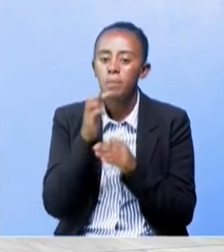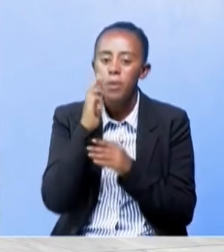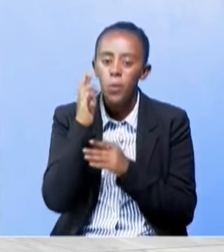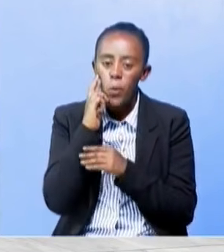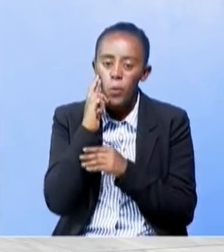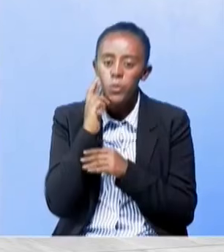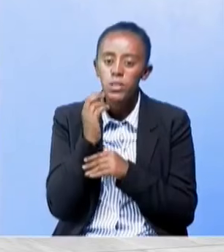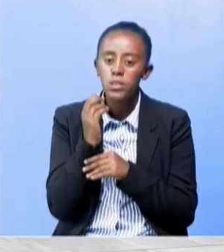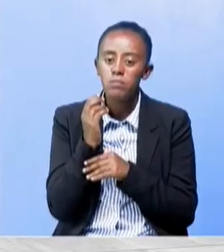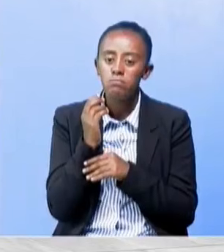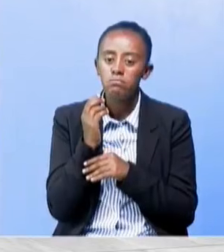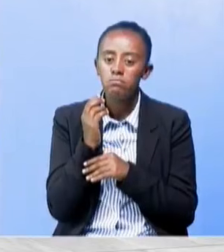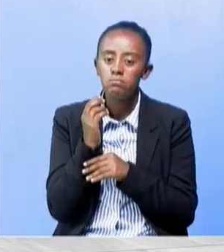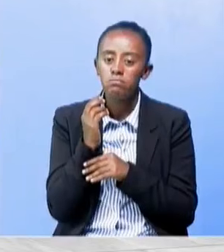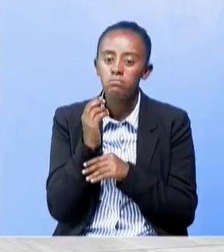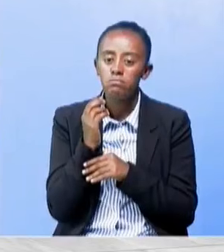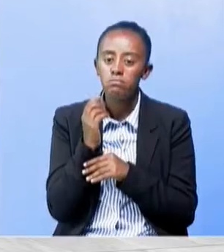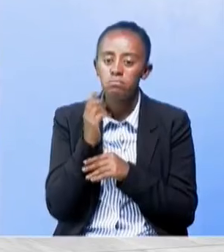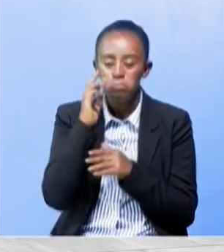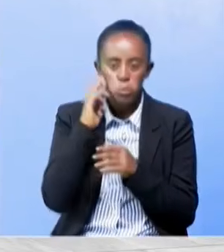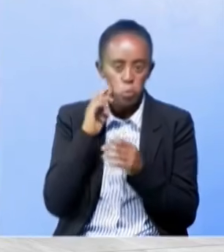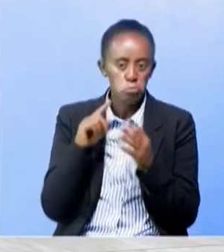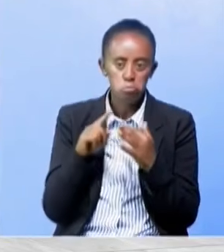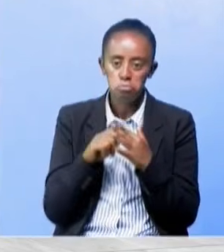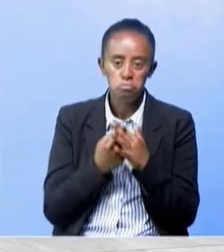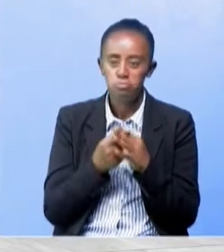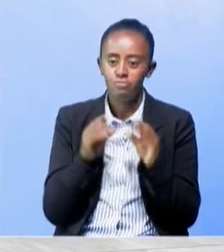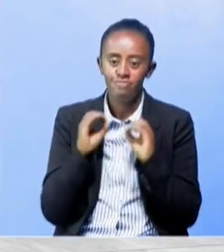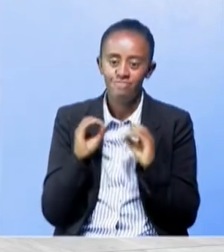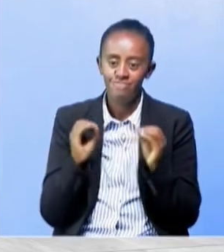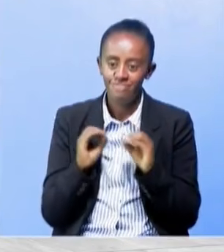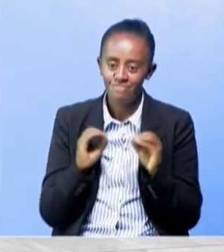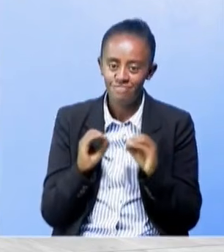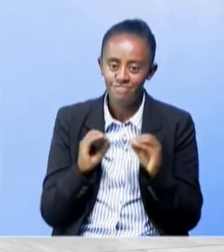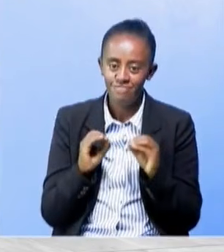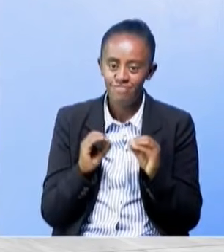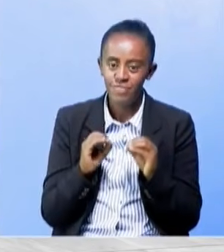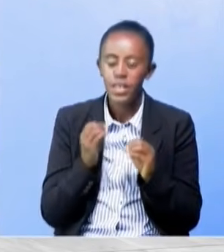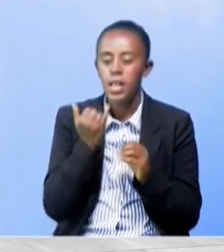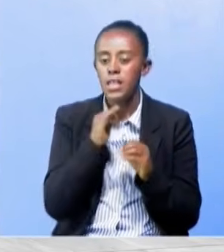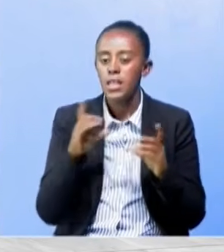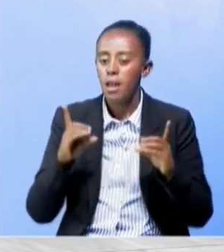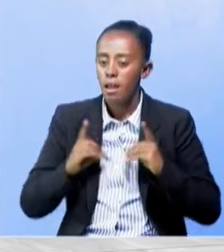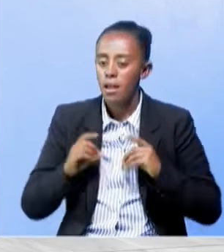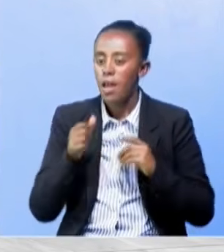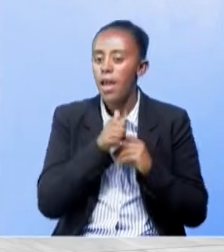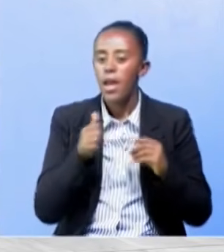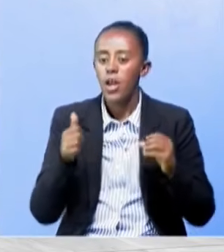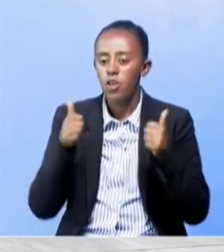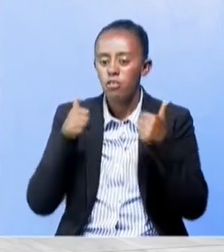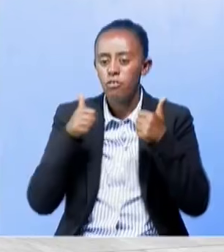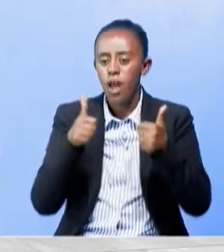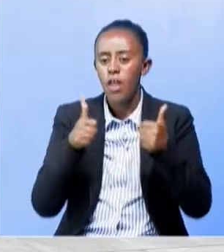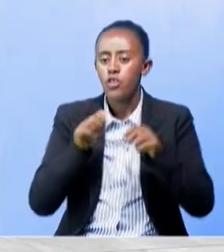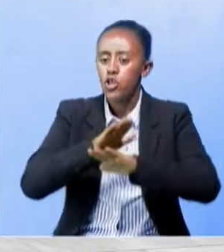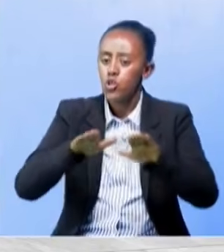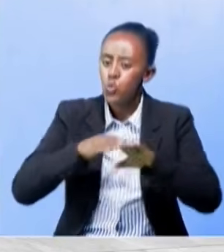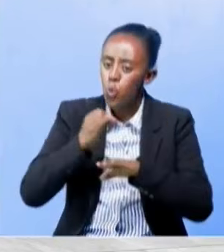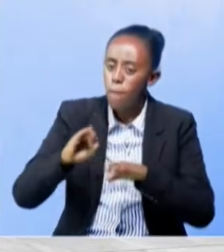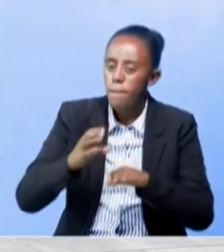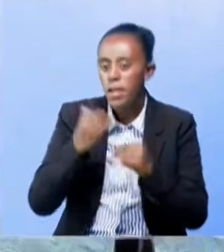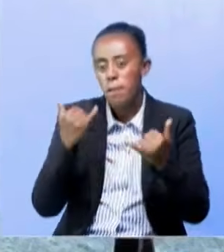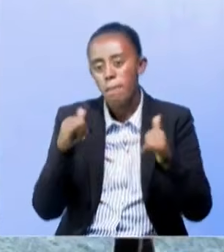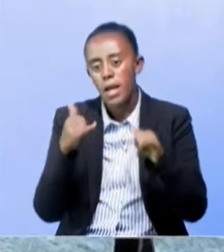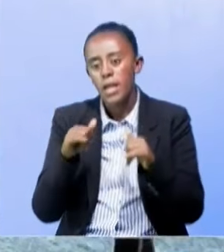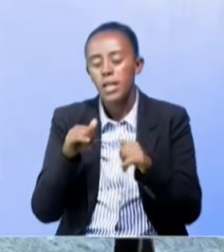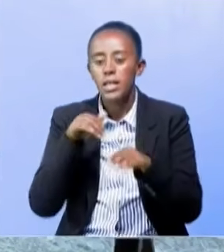Because it's very difficult to start from because. They had a great swimming and playing